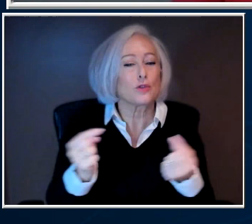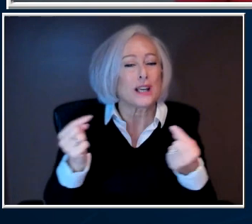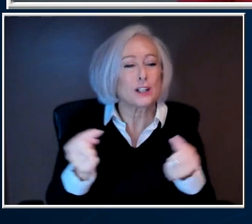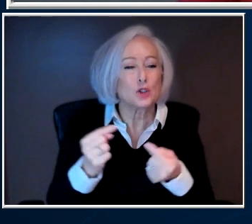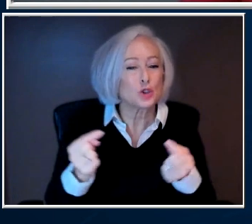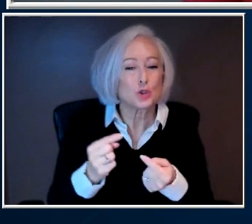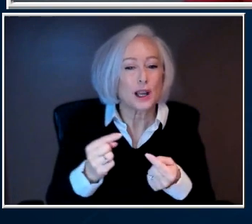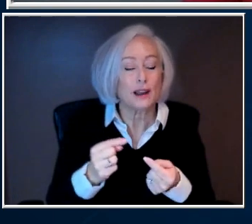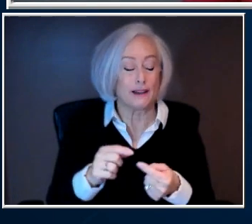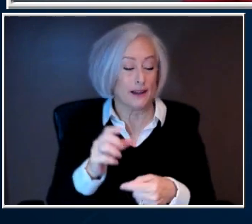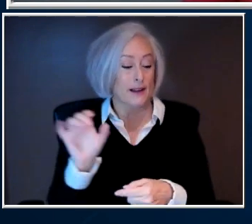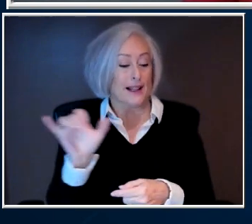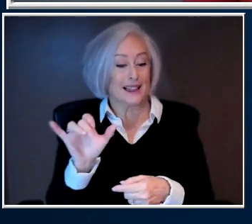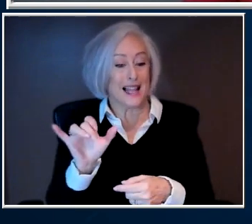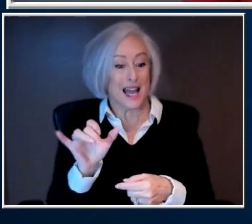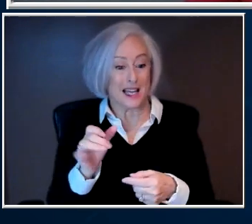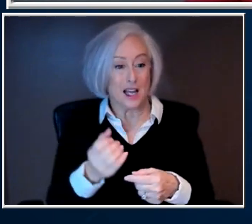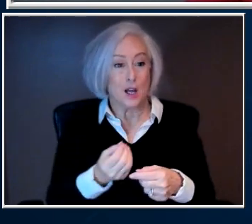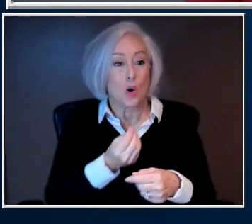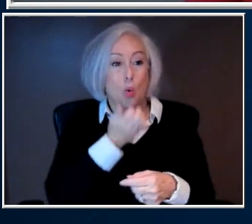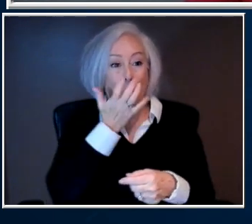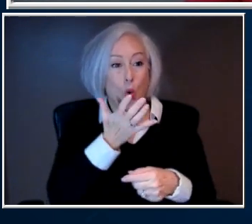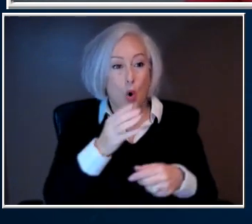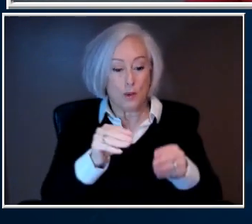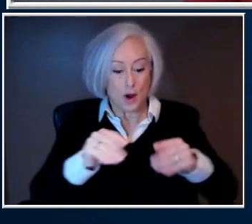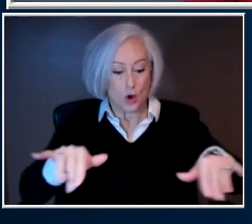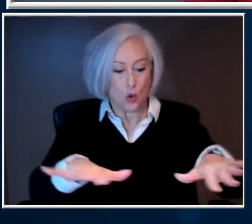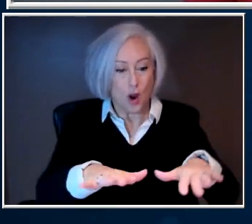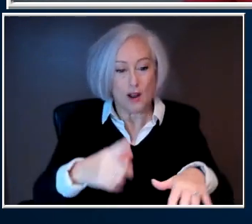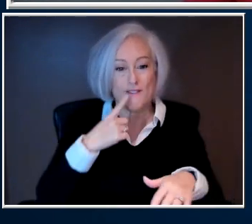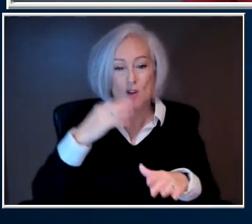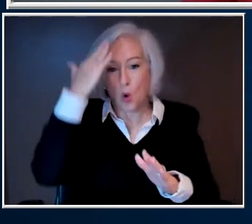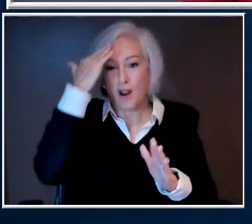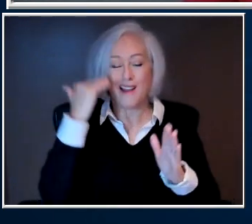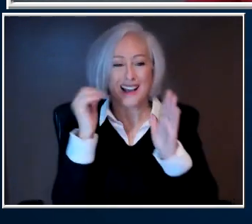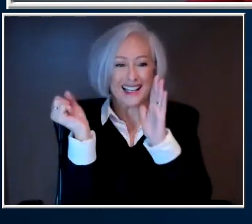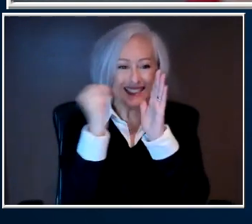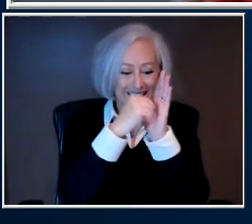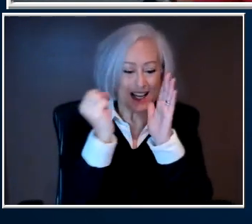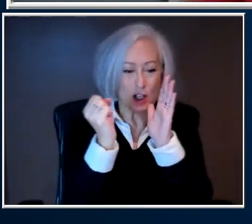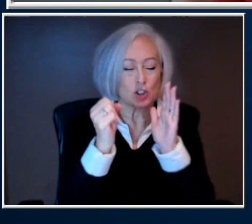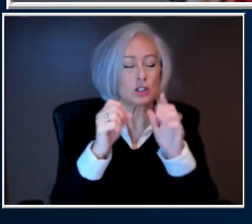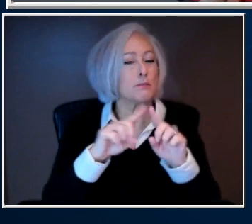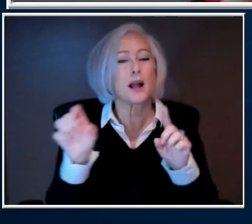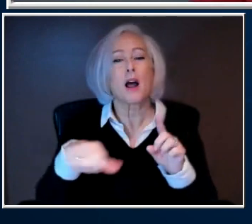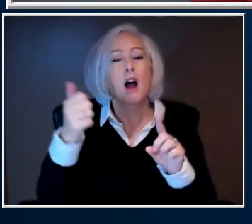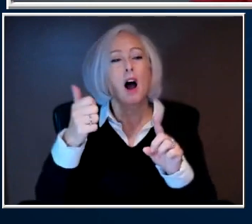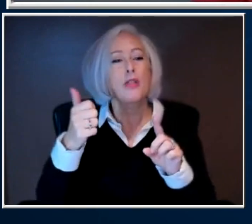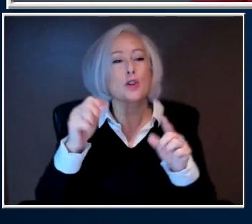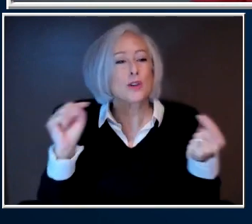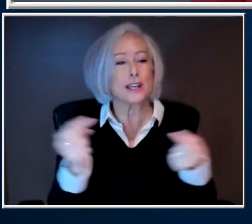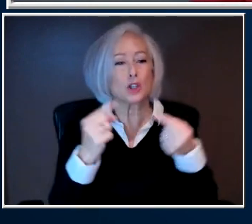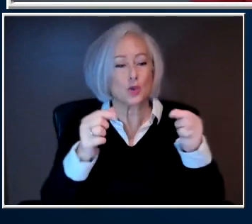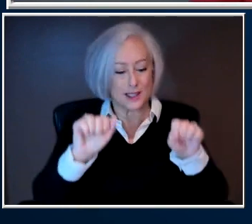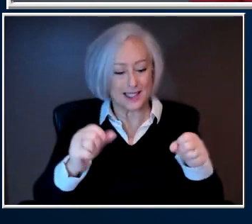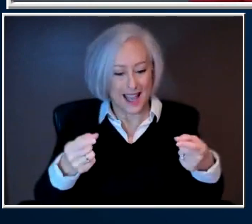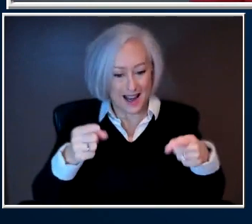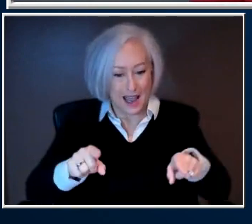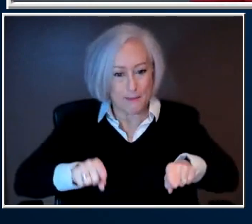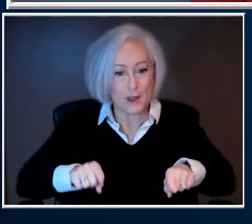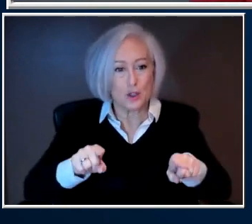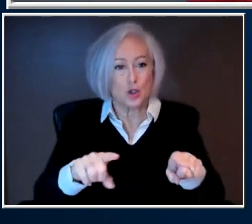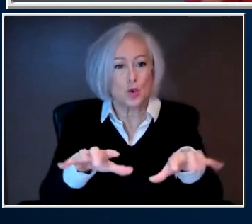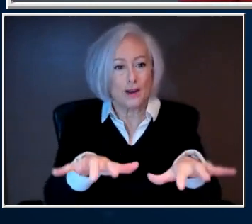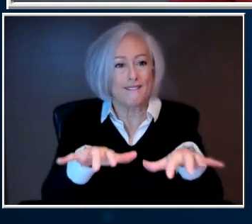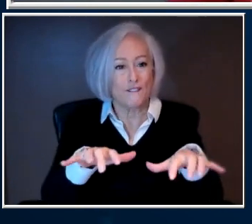not as frozen for concussion issues, but are there any other injuries that can happen just being out there playing that kind of rigorous